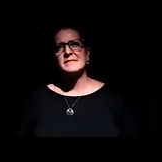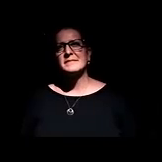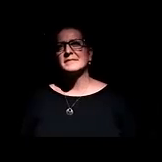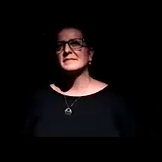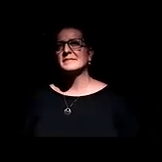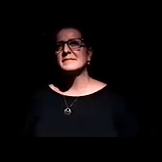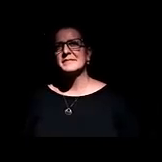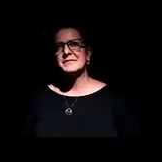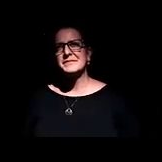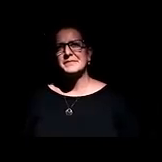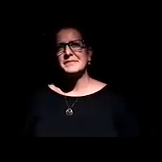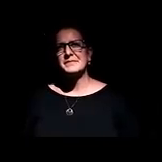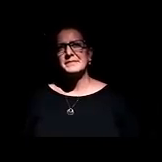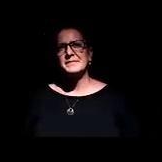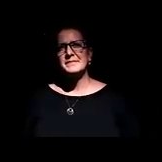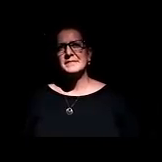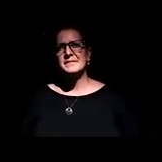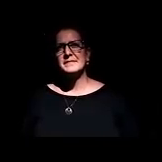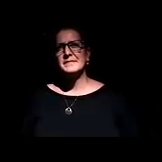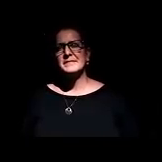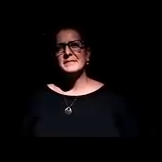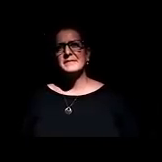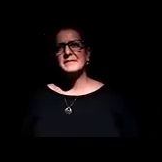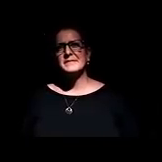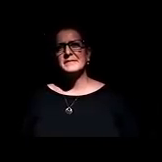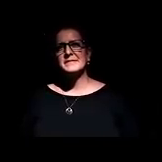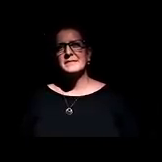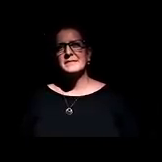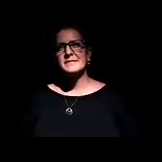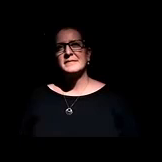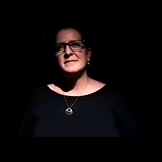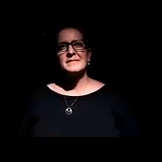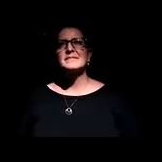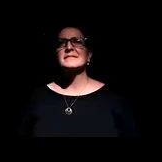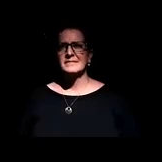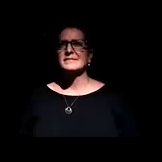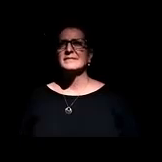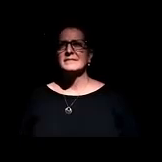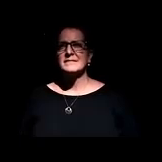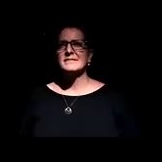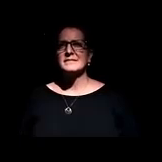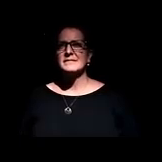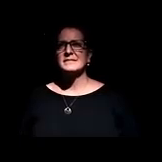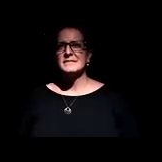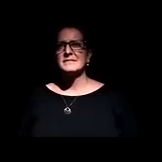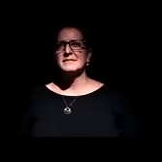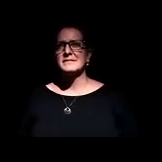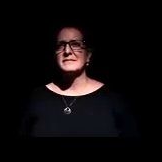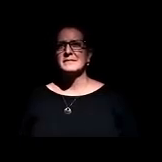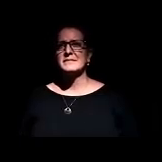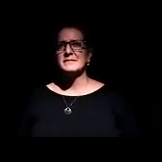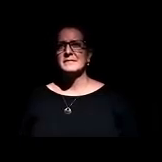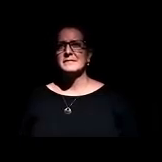era? I'm from currently in the peninsula area, and so most our buildings are kind of becoming new. So what is the